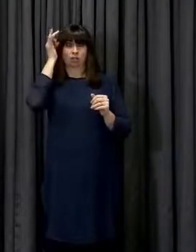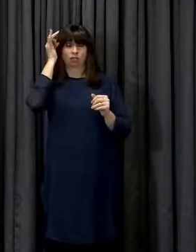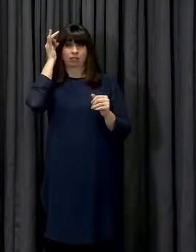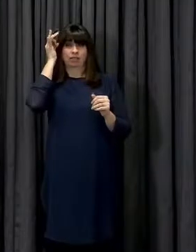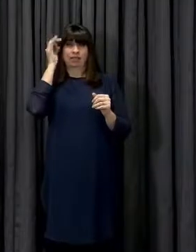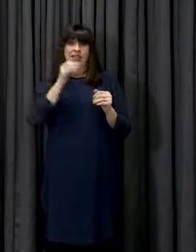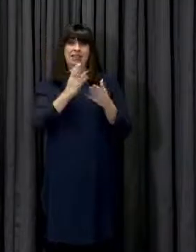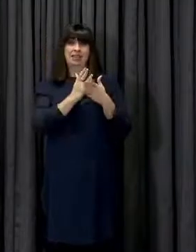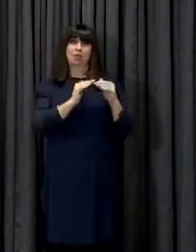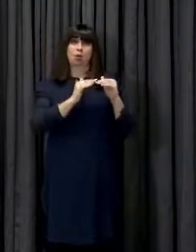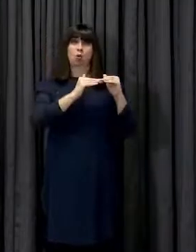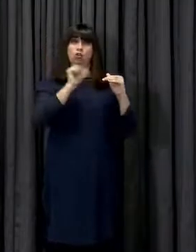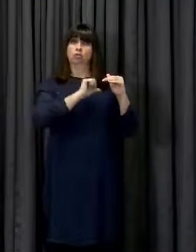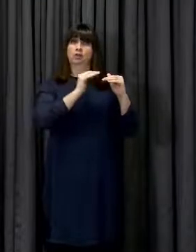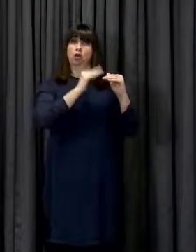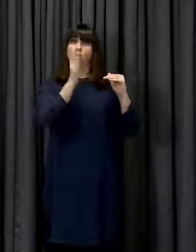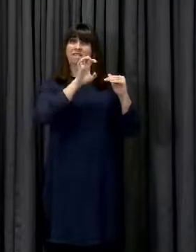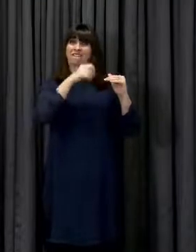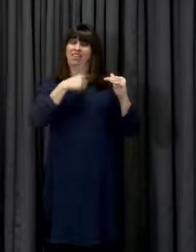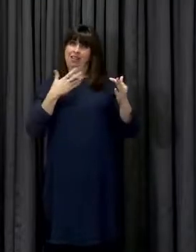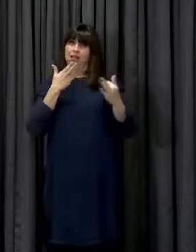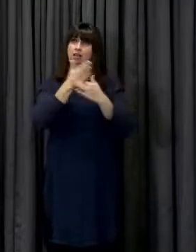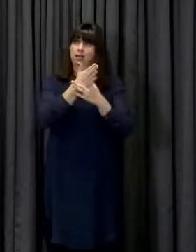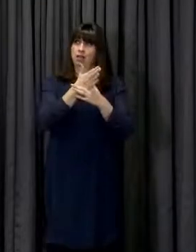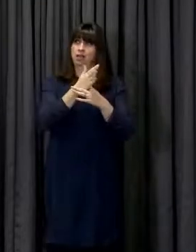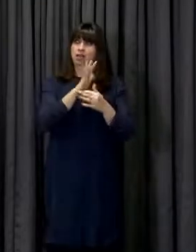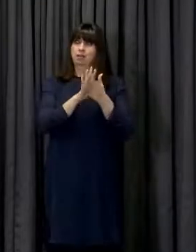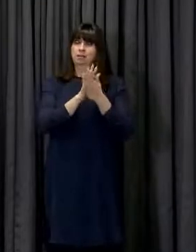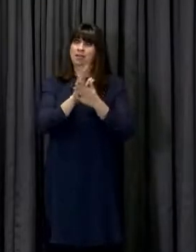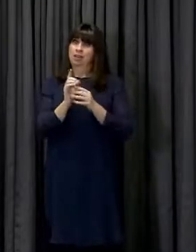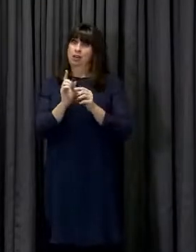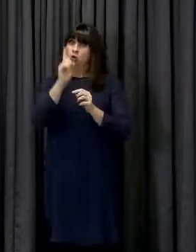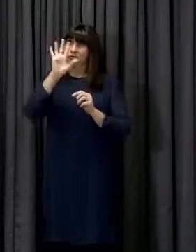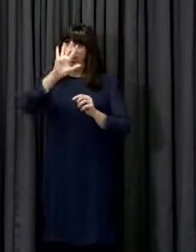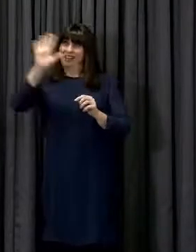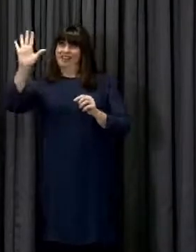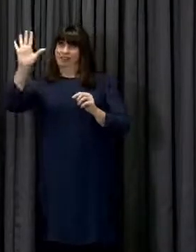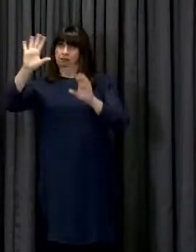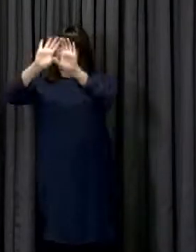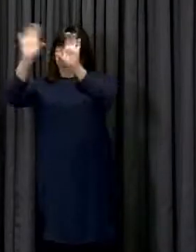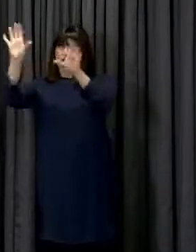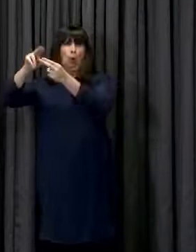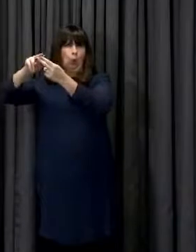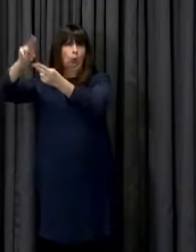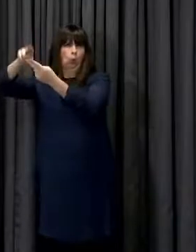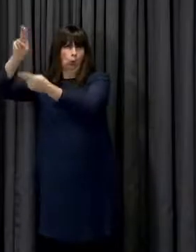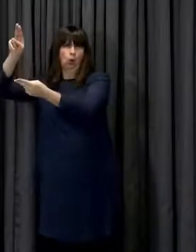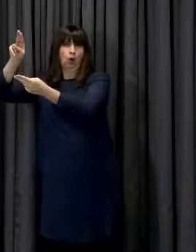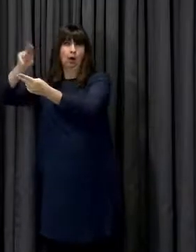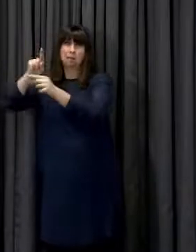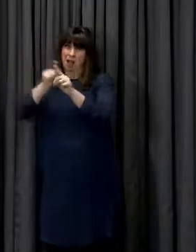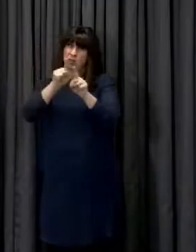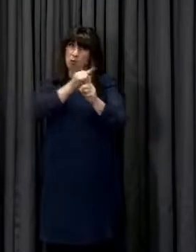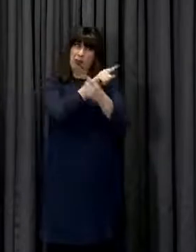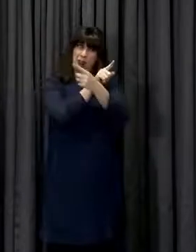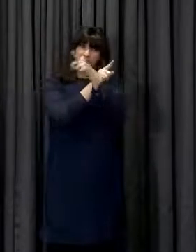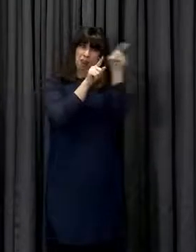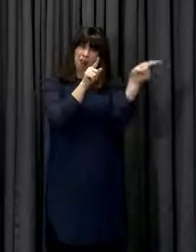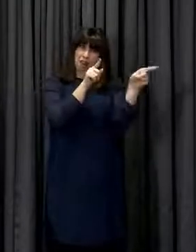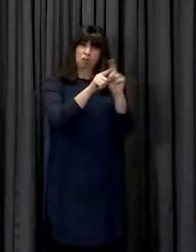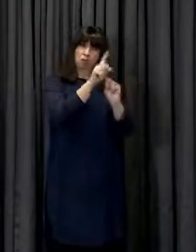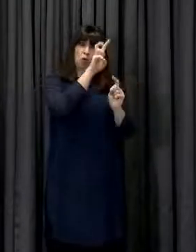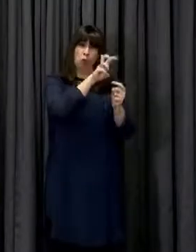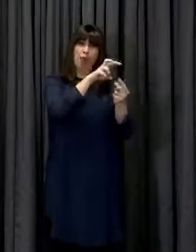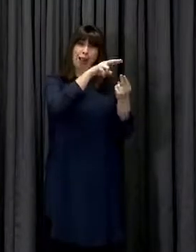50 mark for action to be taken. So there isn't just an issue in North East Wales, even though it's a more significant issue there. It's still